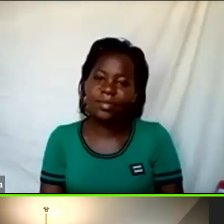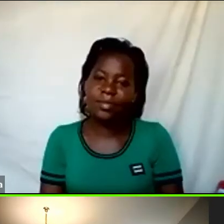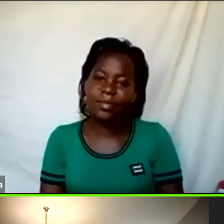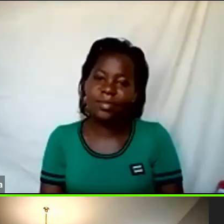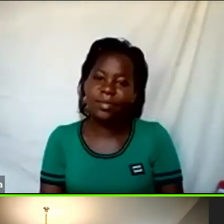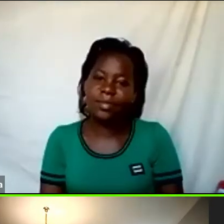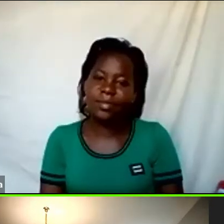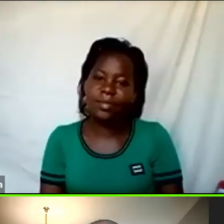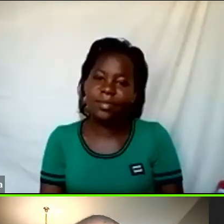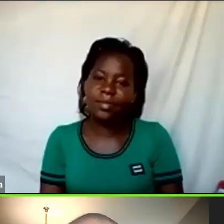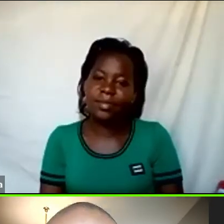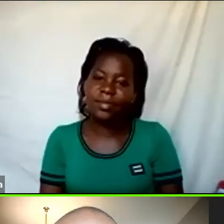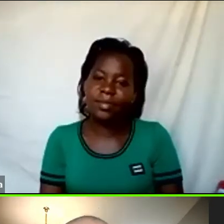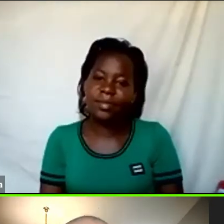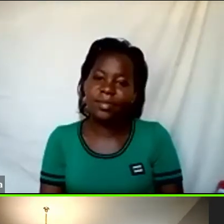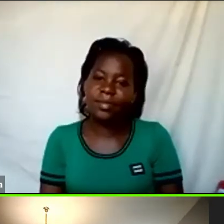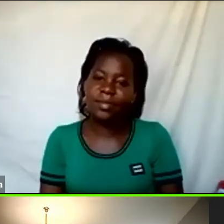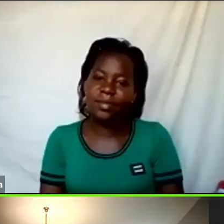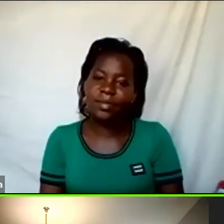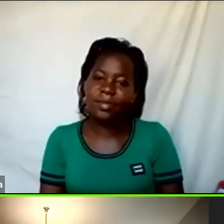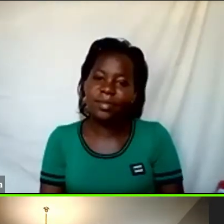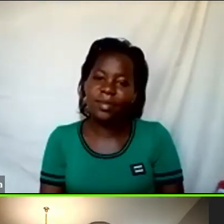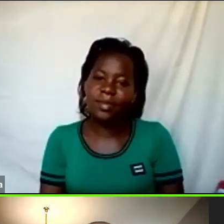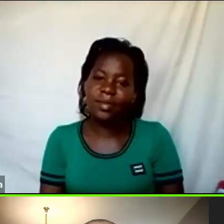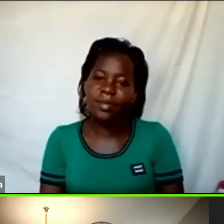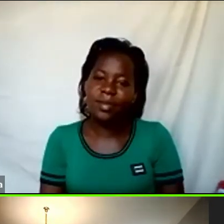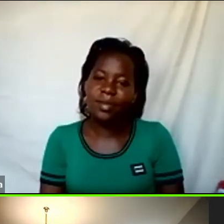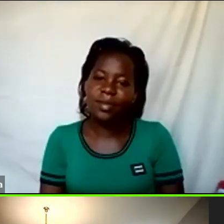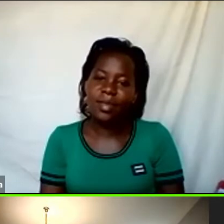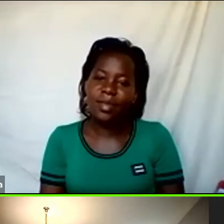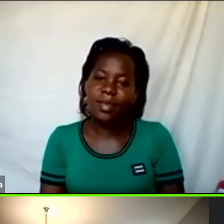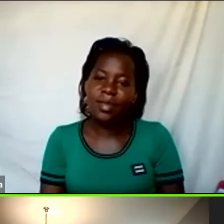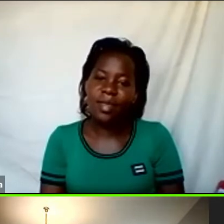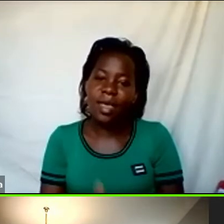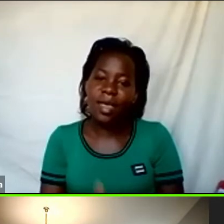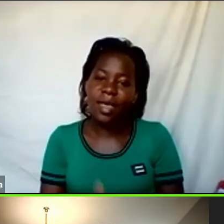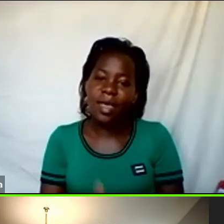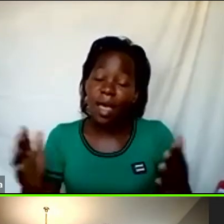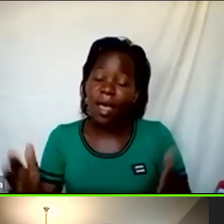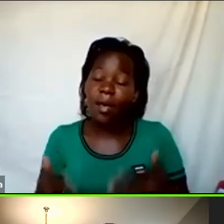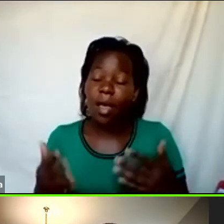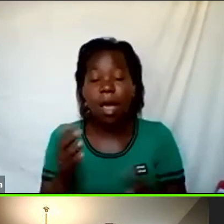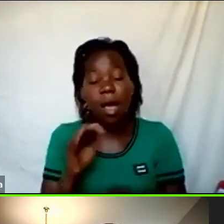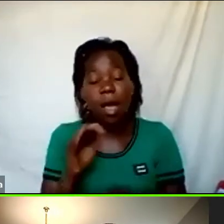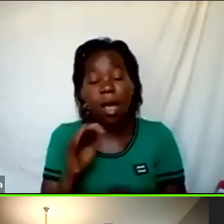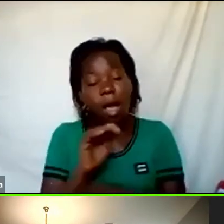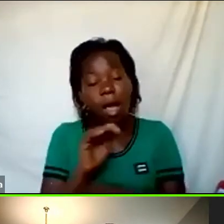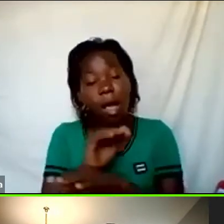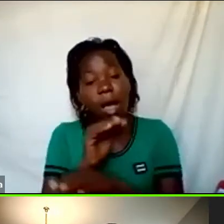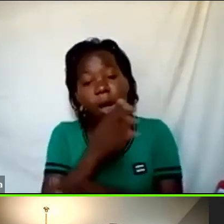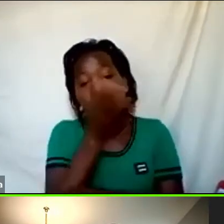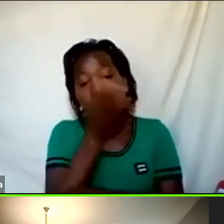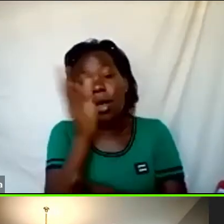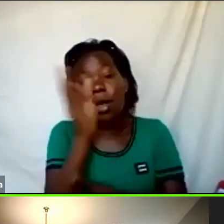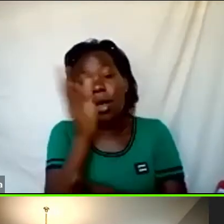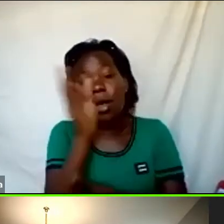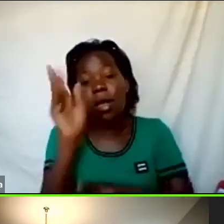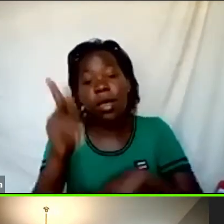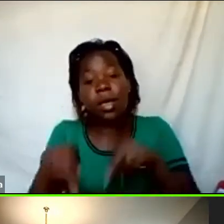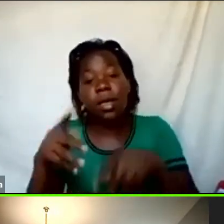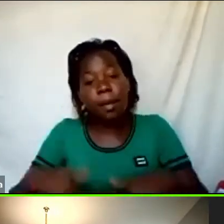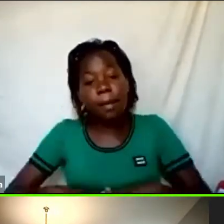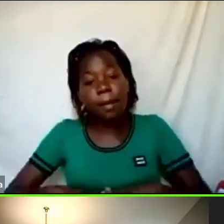and I keep telling him that every time I get to see him. Moses, let me pick up on this point and come to you in terms of what Robert has just talked about,